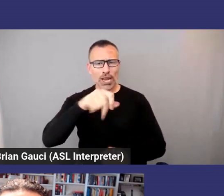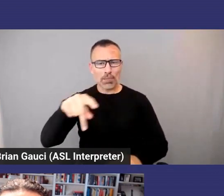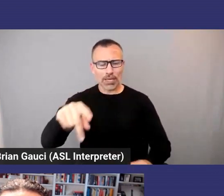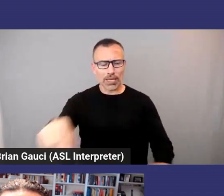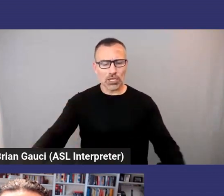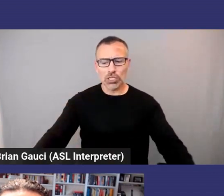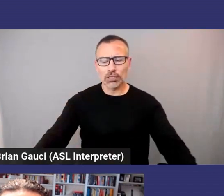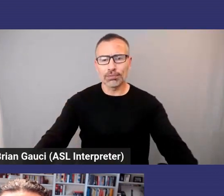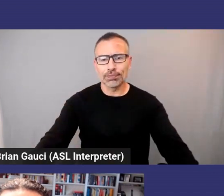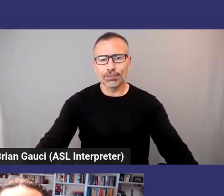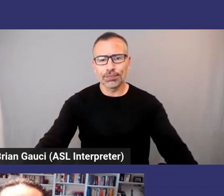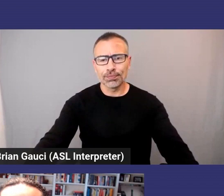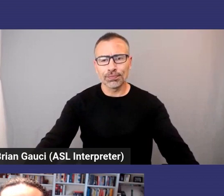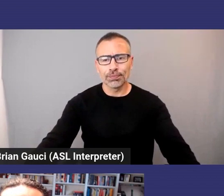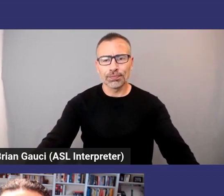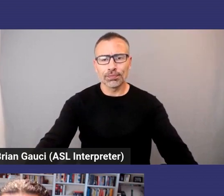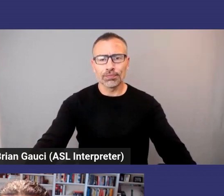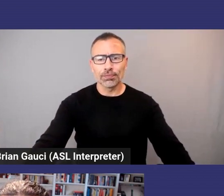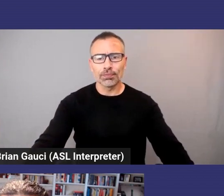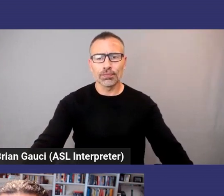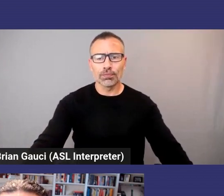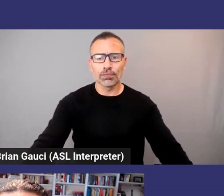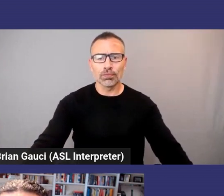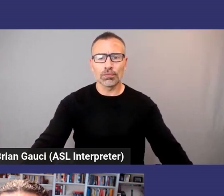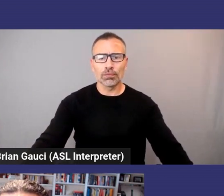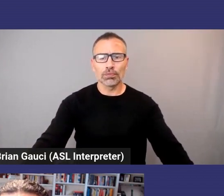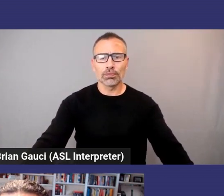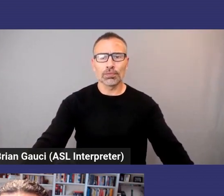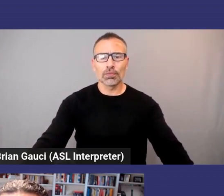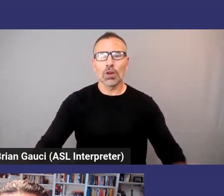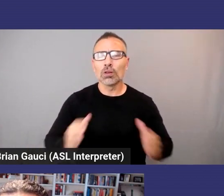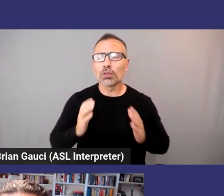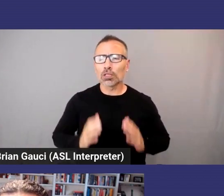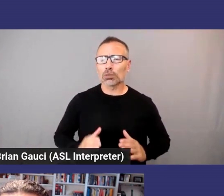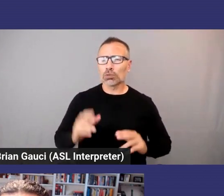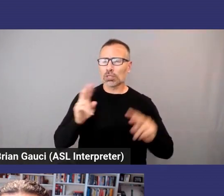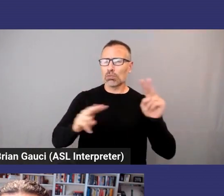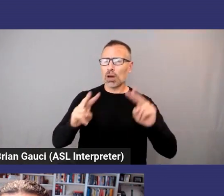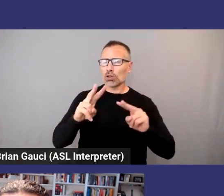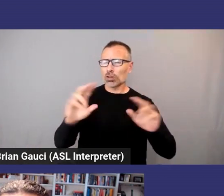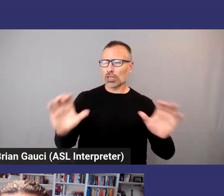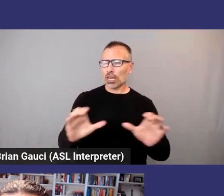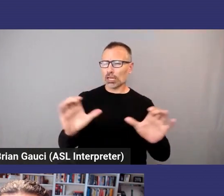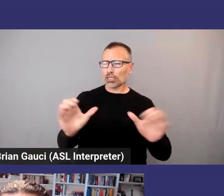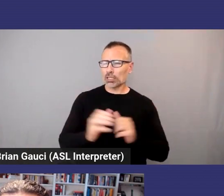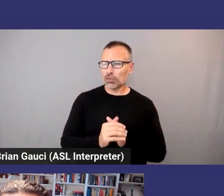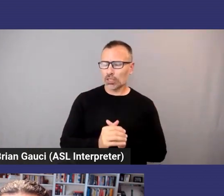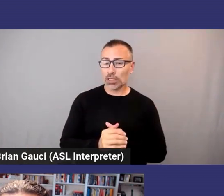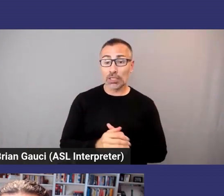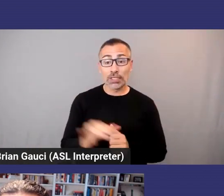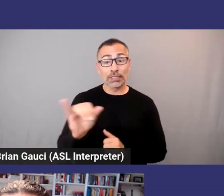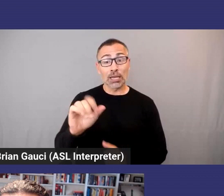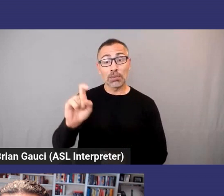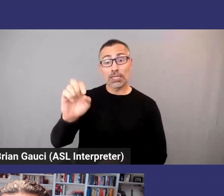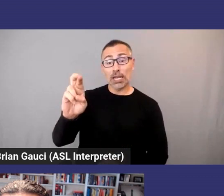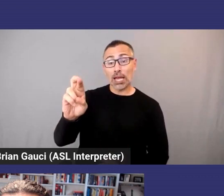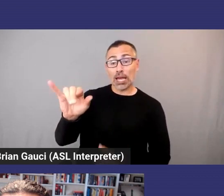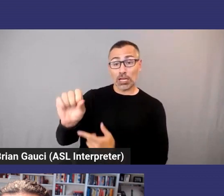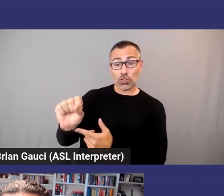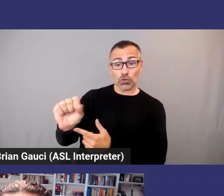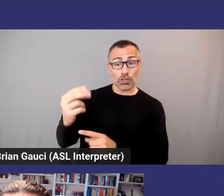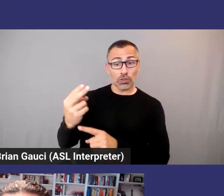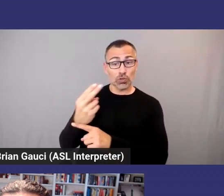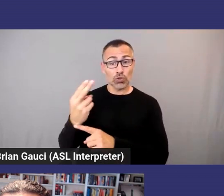that connectivity, like exactly where are there, just like X-rays used to kind of measure time constraints